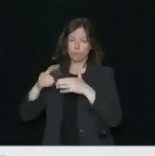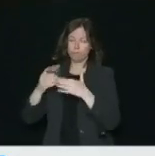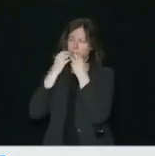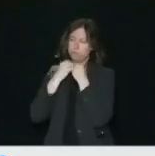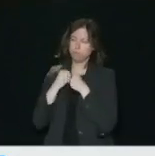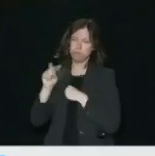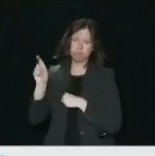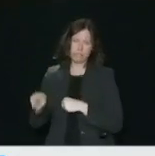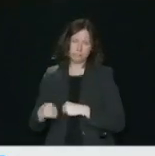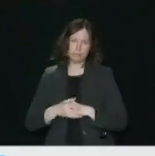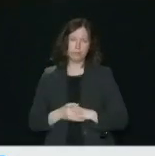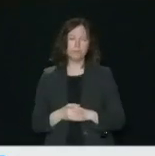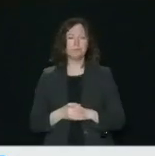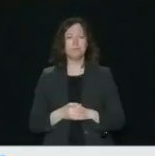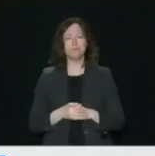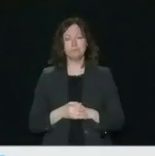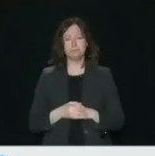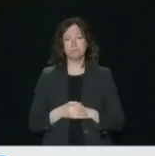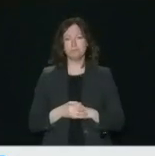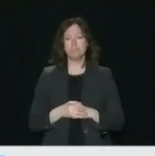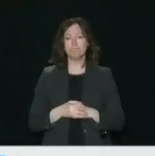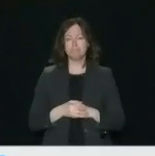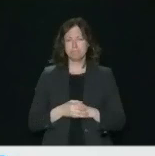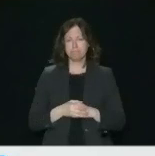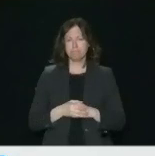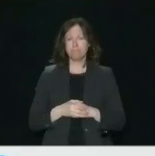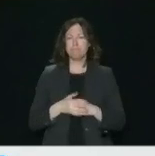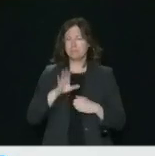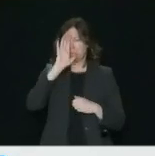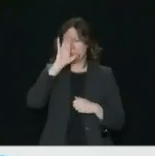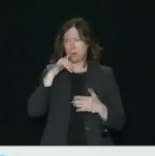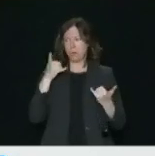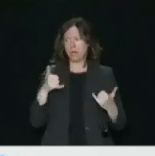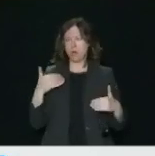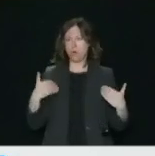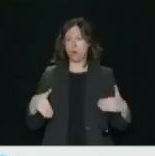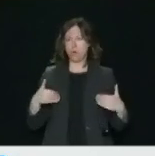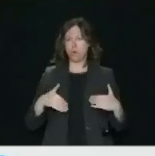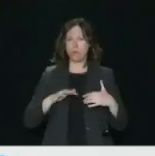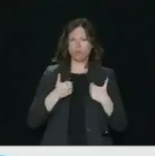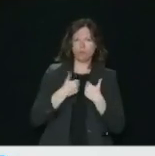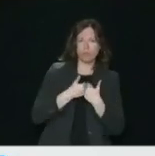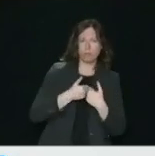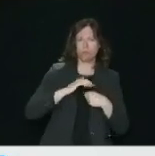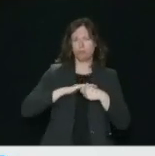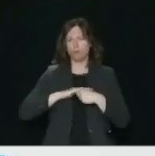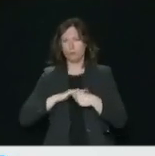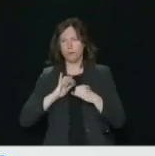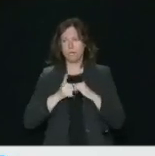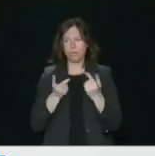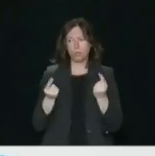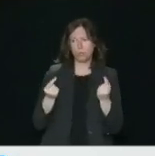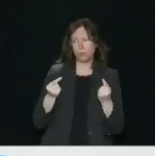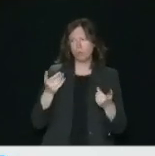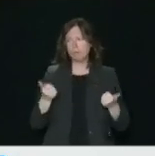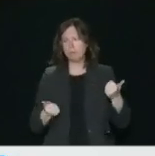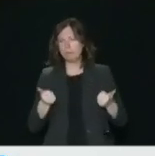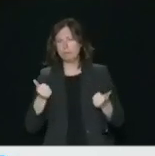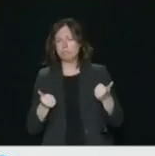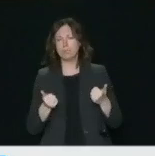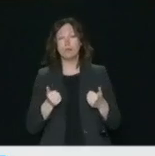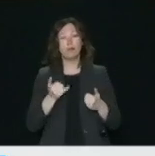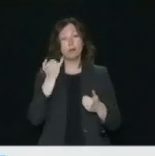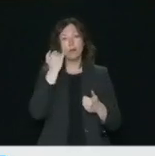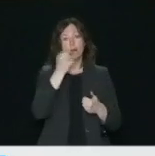vaccinated populations. However, it is still capable of causing severe disease among people without prior immunity,